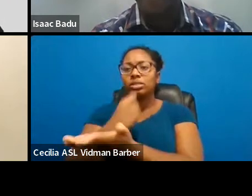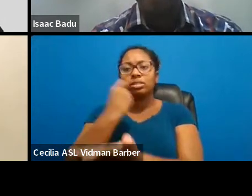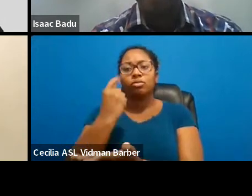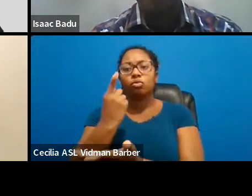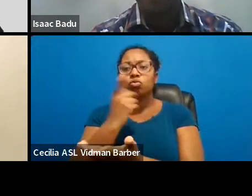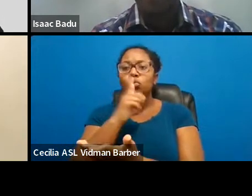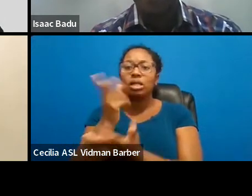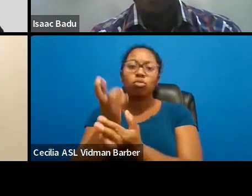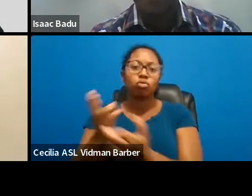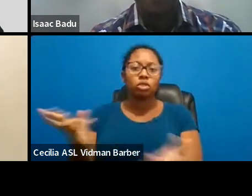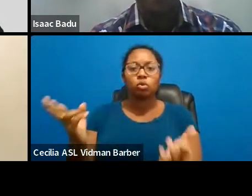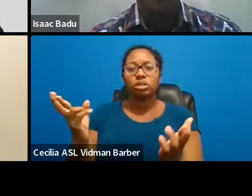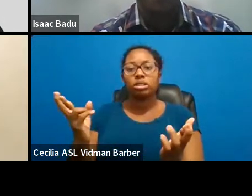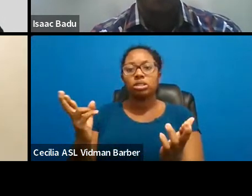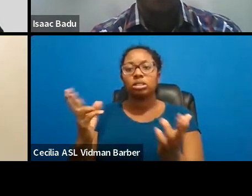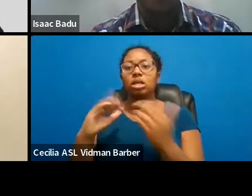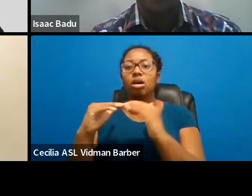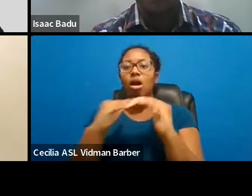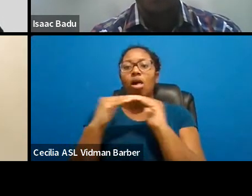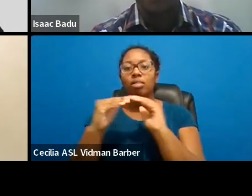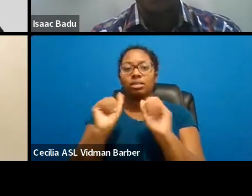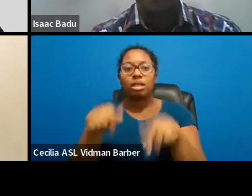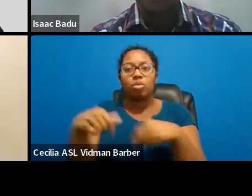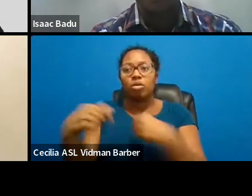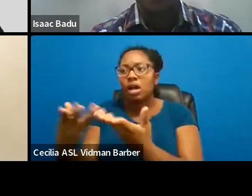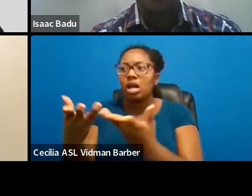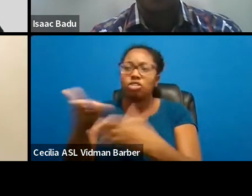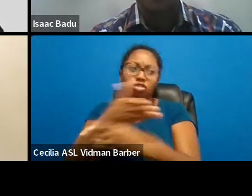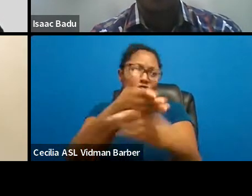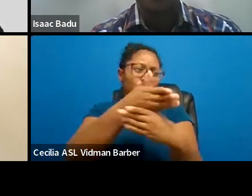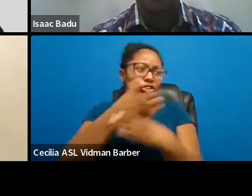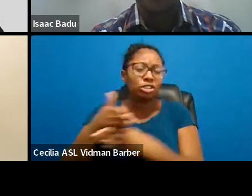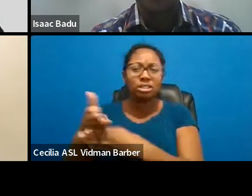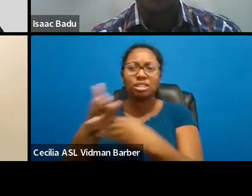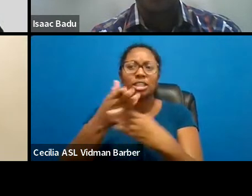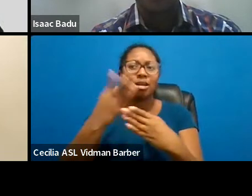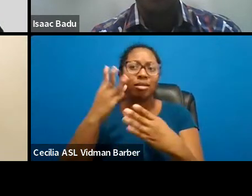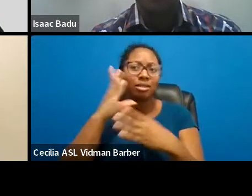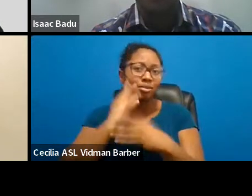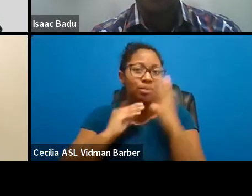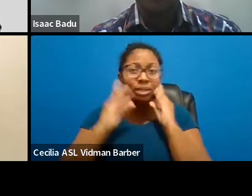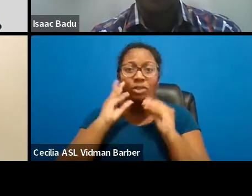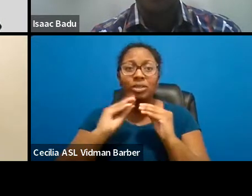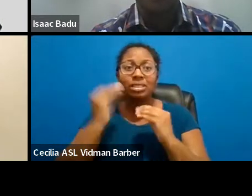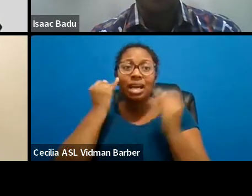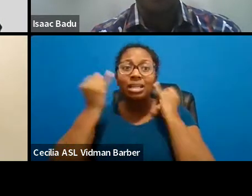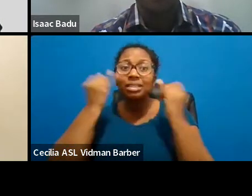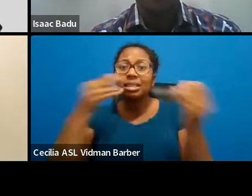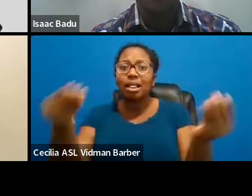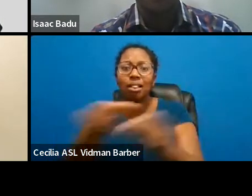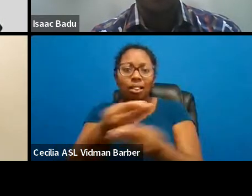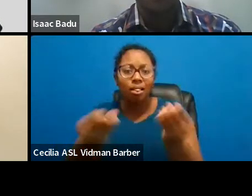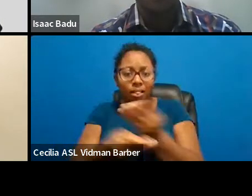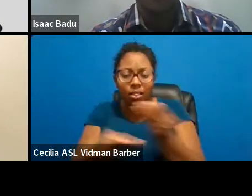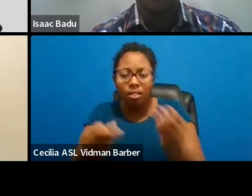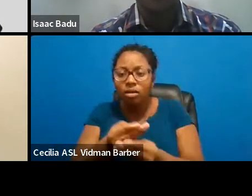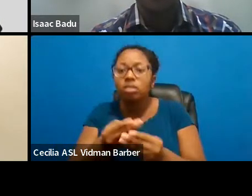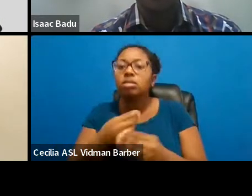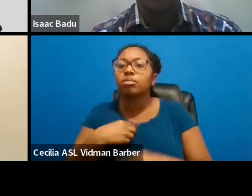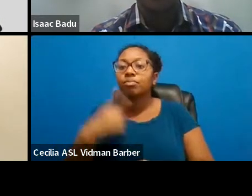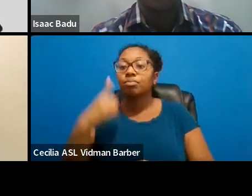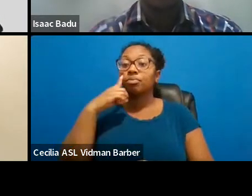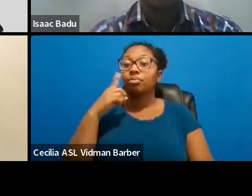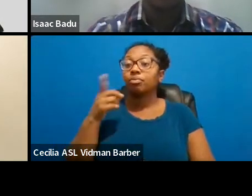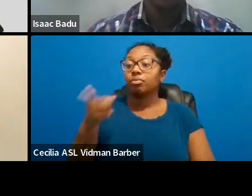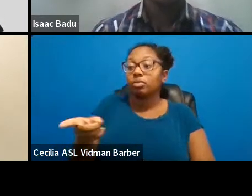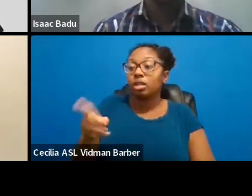that colleagues will be able to provide. So I think it's very important that the BIMS network in Africa grows, that there's